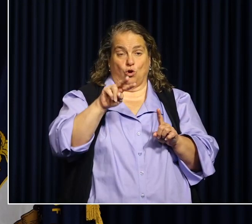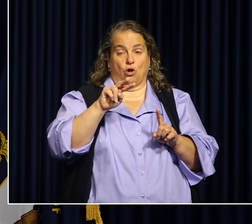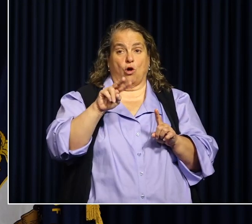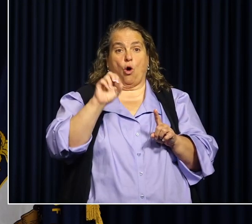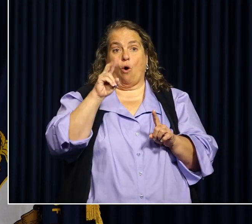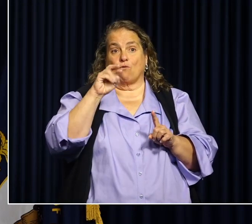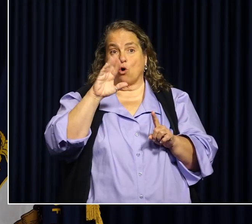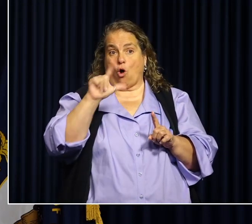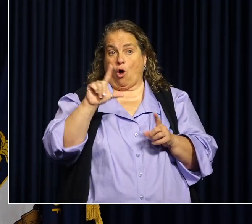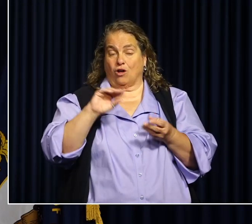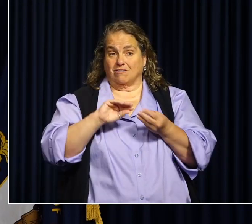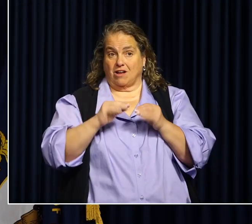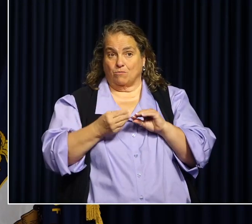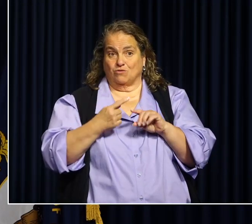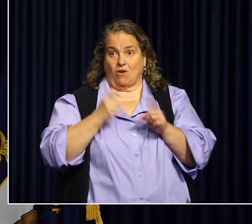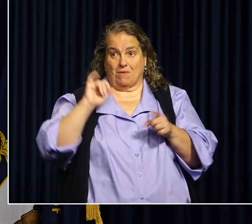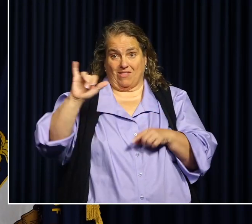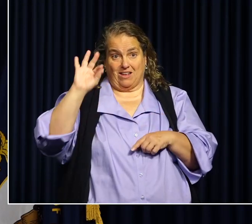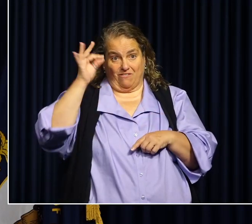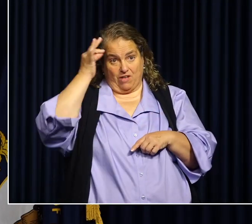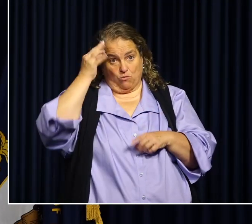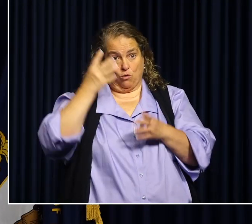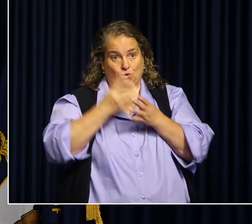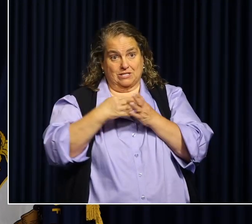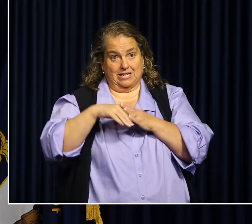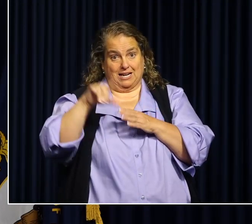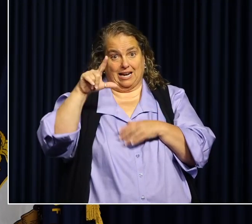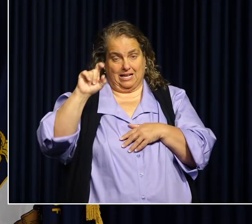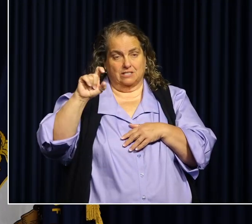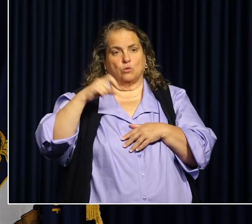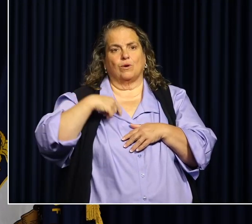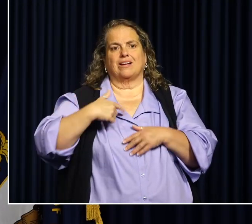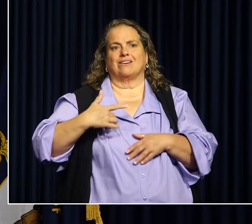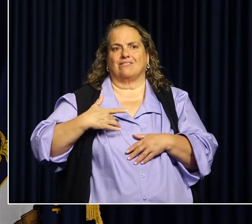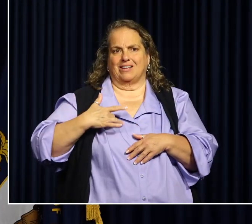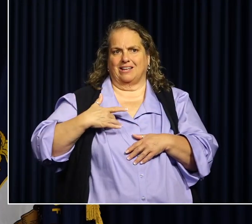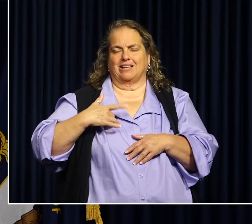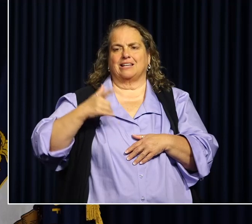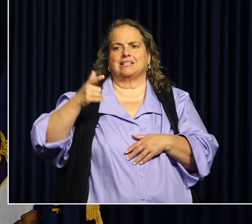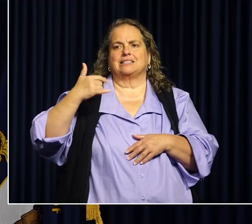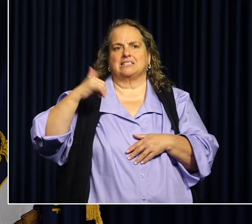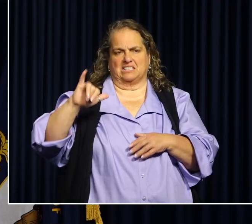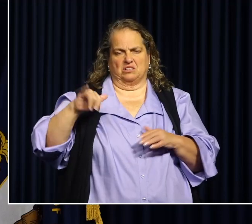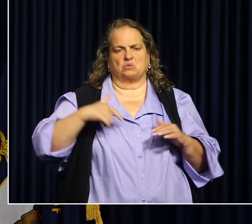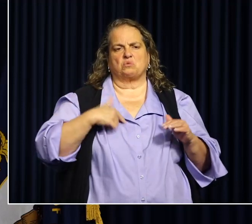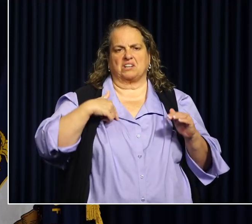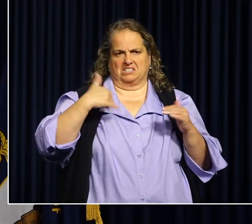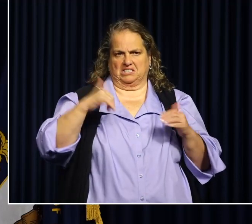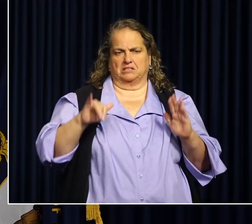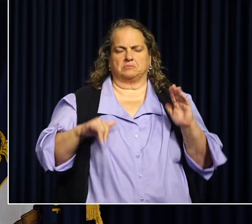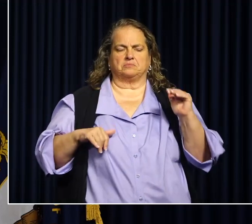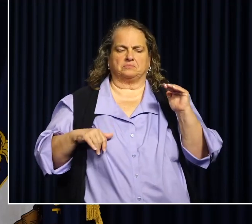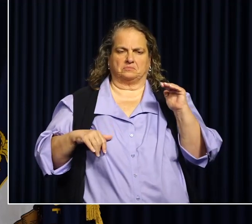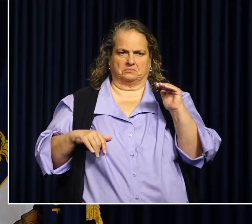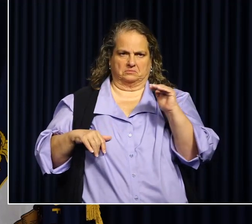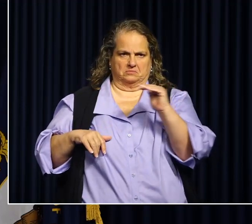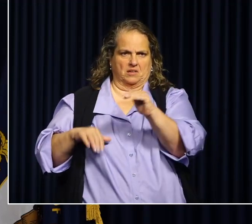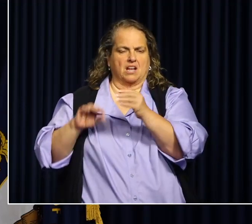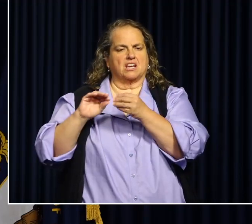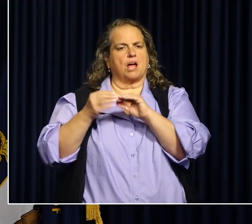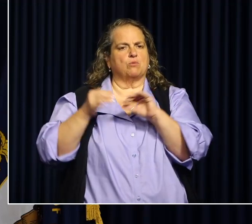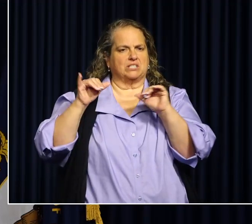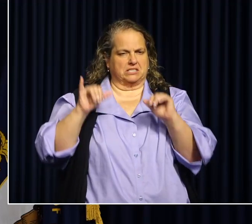numbers from that federal prison in Lexington, we do believe that it is still in line with those plateaued numbers that